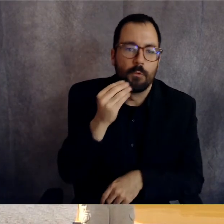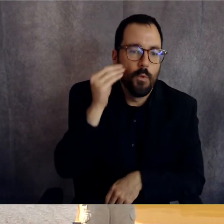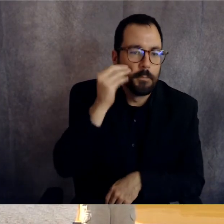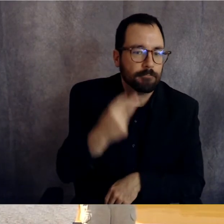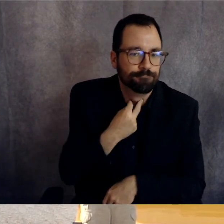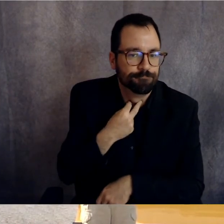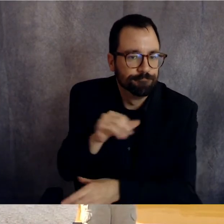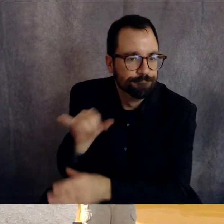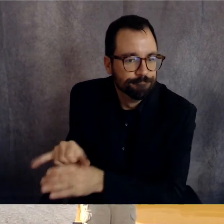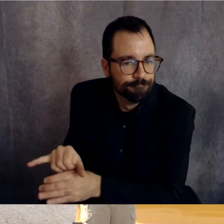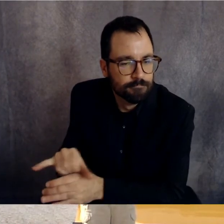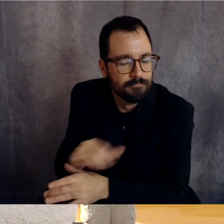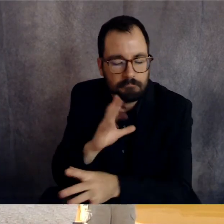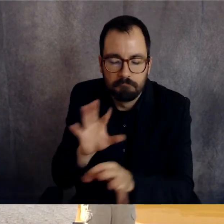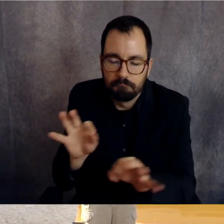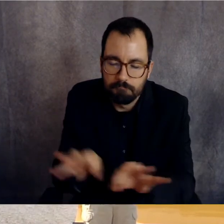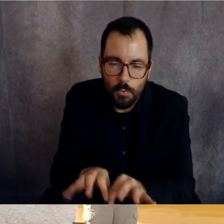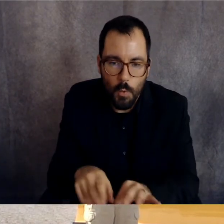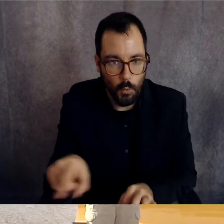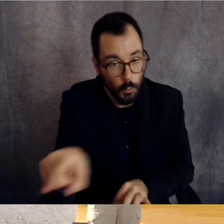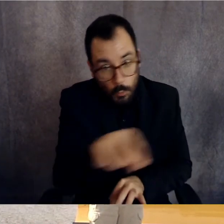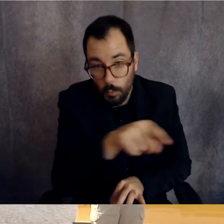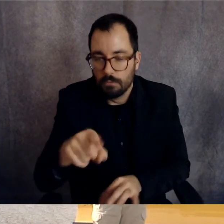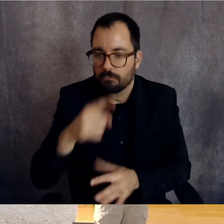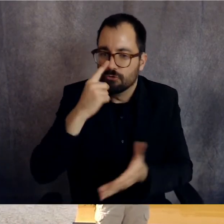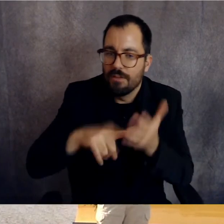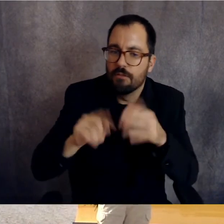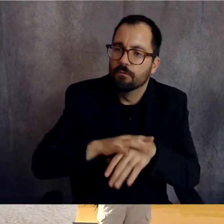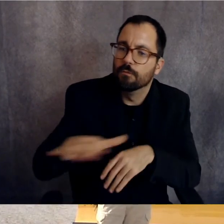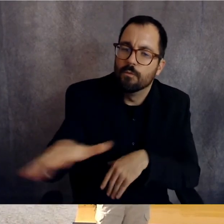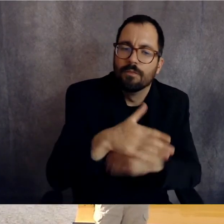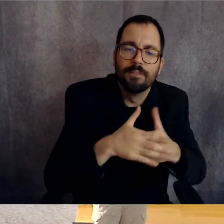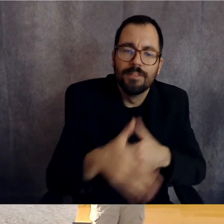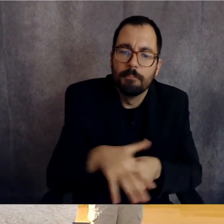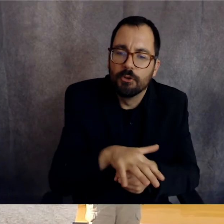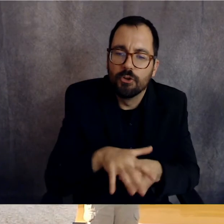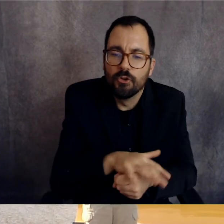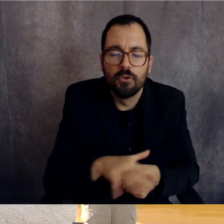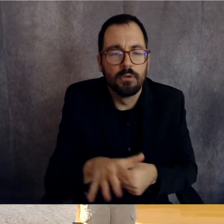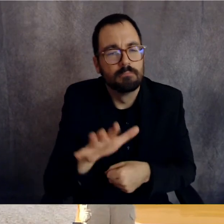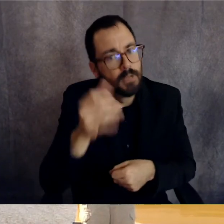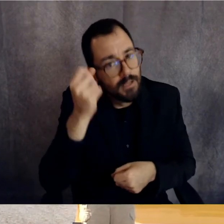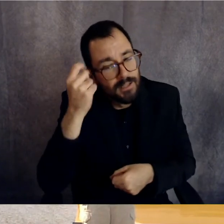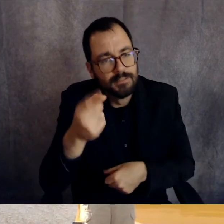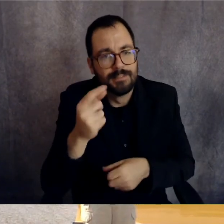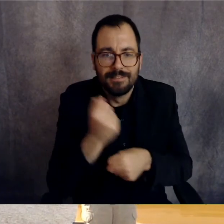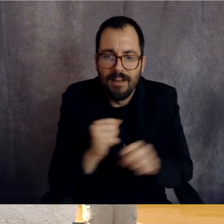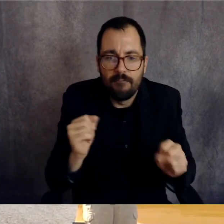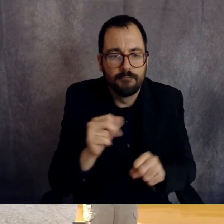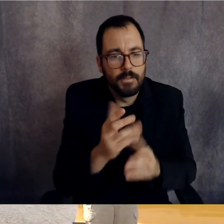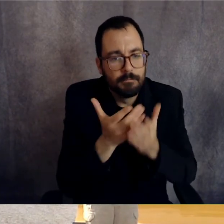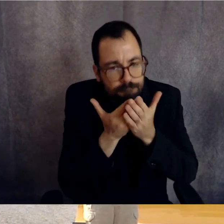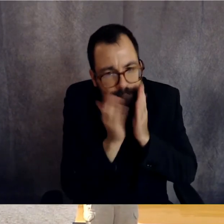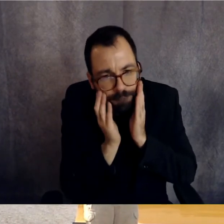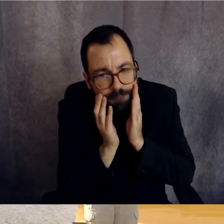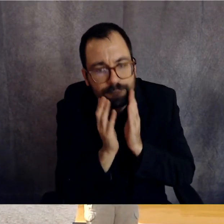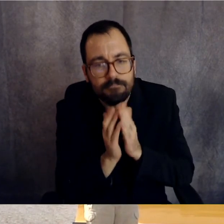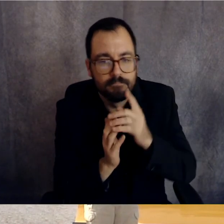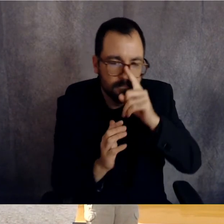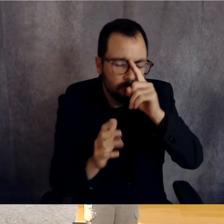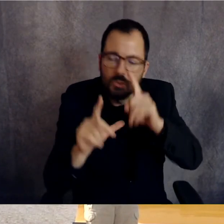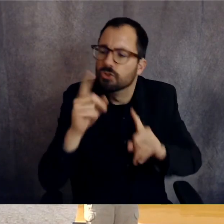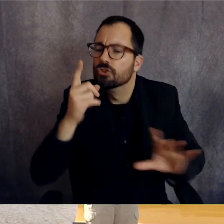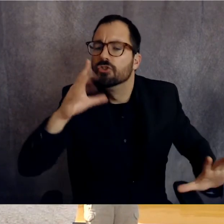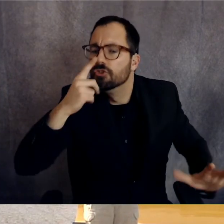It's very important that you check on your neighbors. To do it in a safe way, wear your masks, but just to check on them, see how they're doing, help